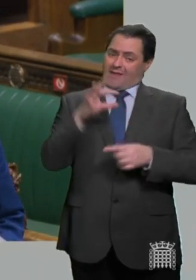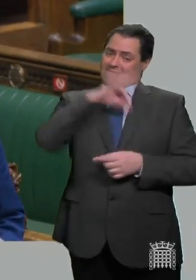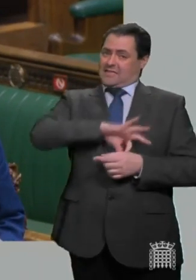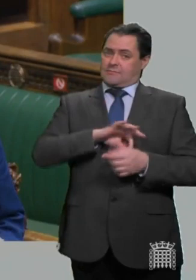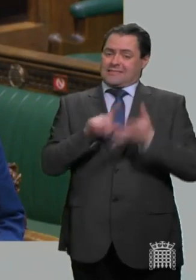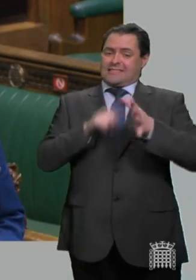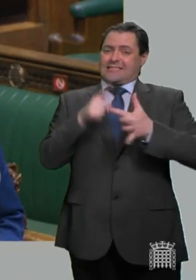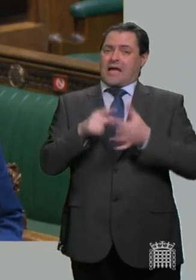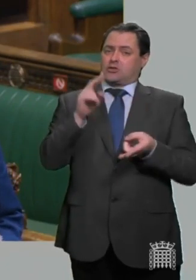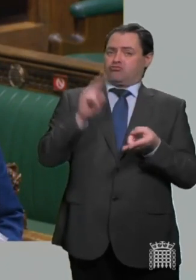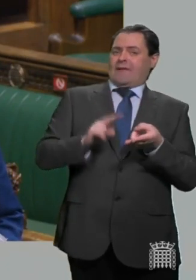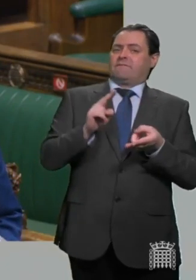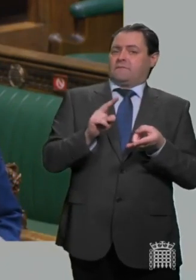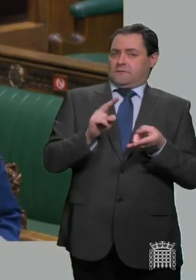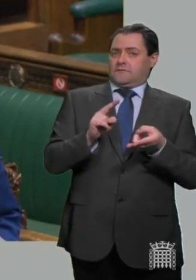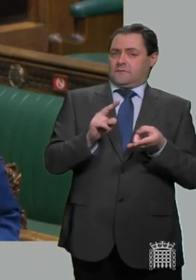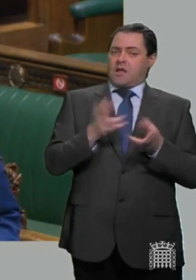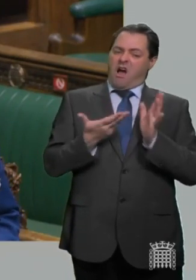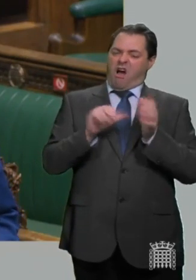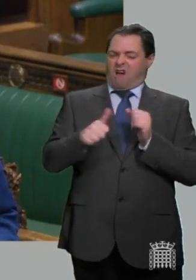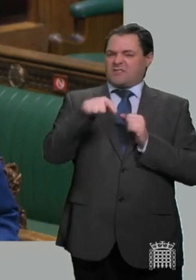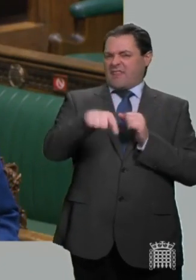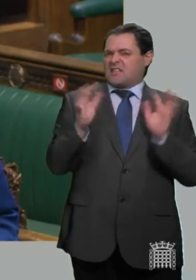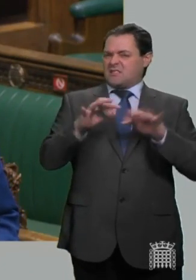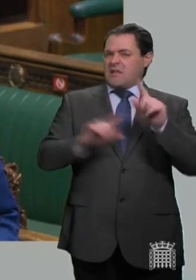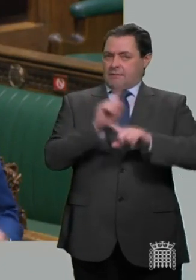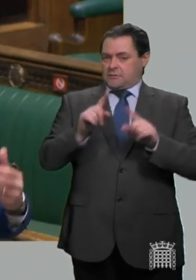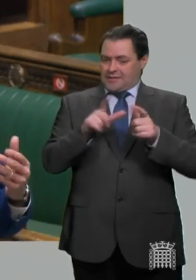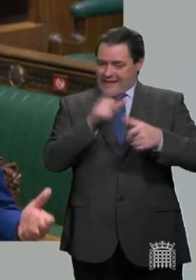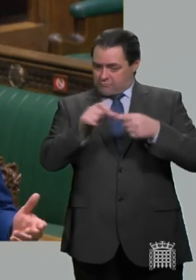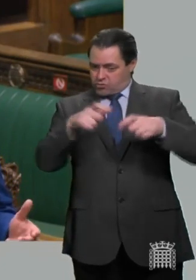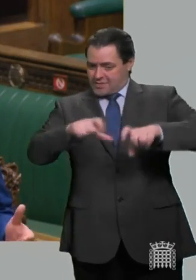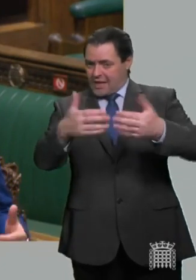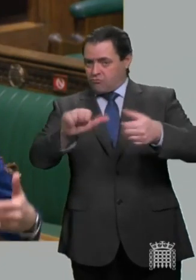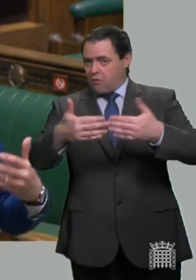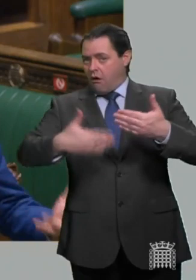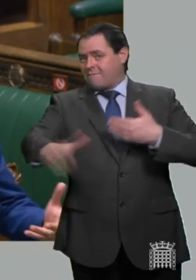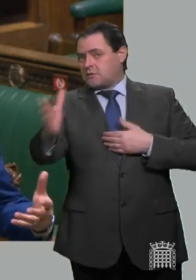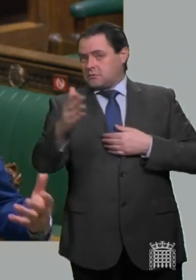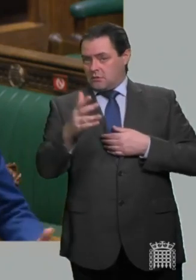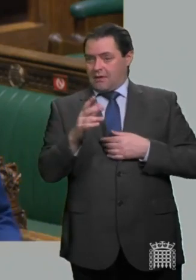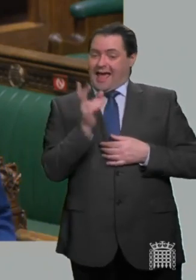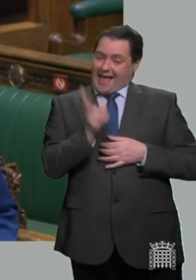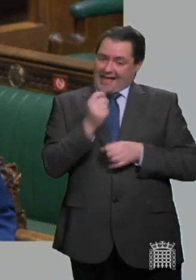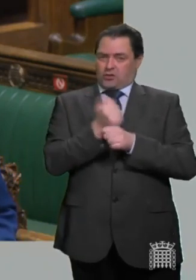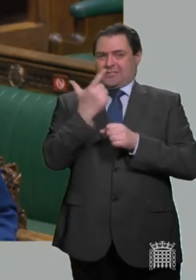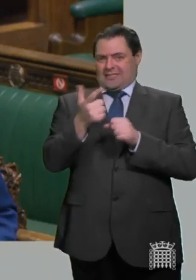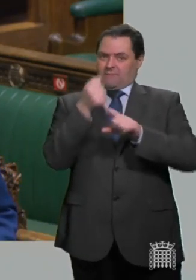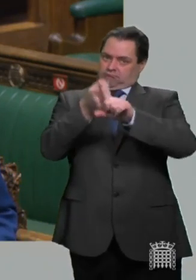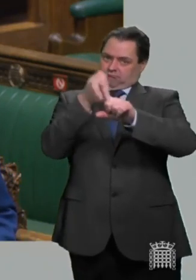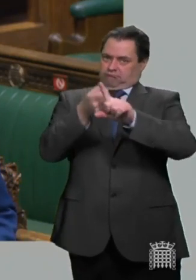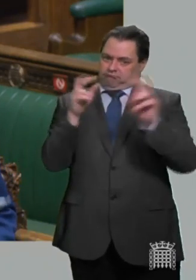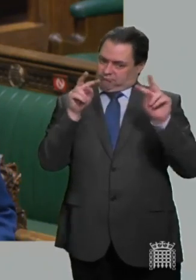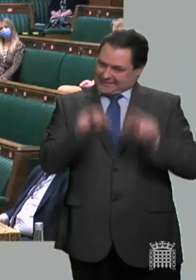Tax Relief, which was launched after that summit, will continue beyond April? And will he use this year's G7 to trumpet to the world the